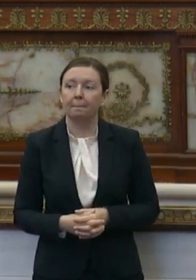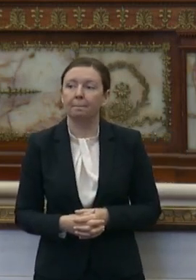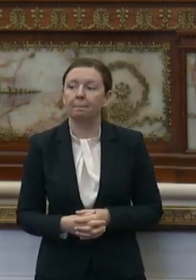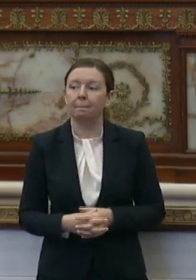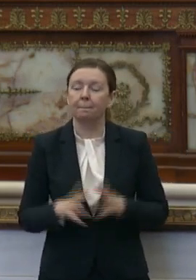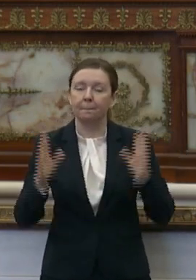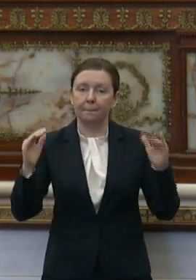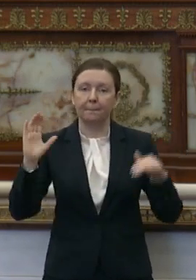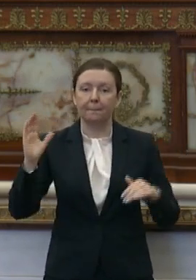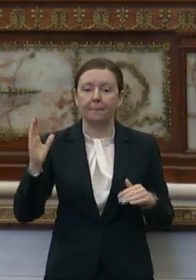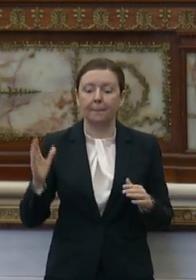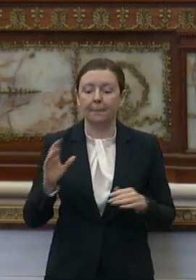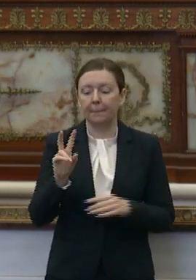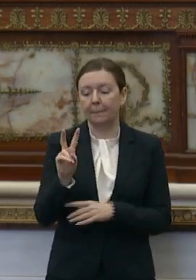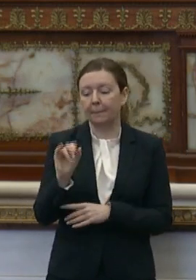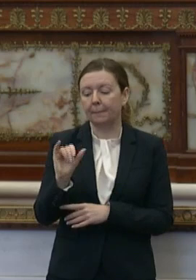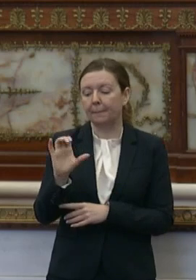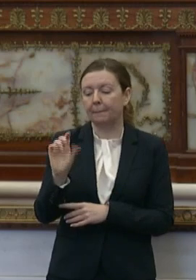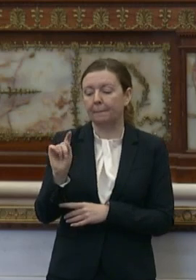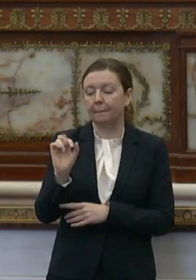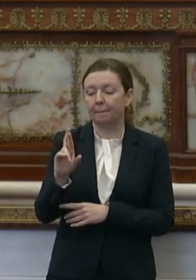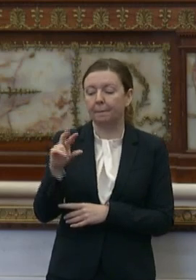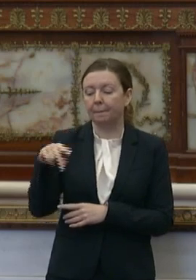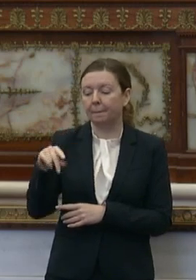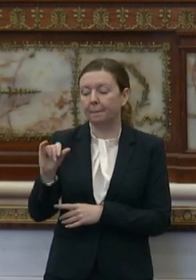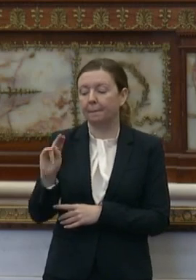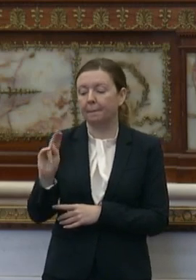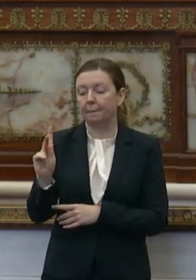The next speaker is Victor Pinckney.